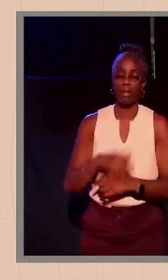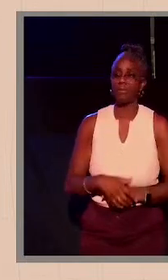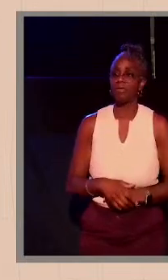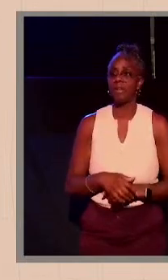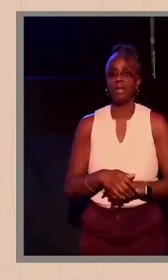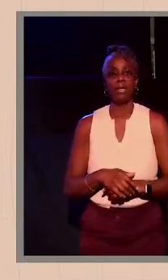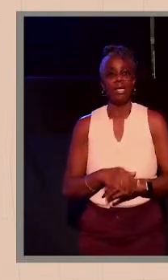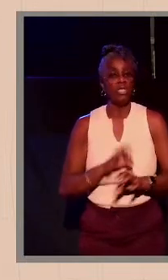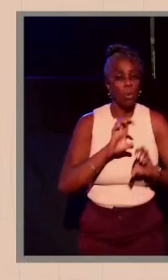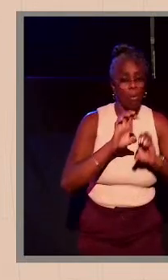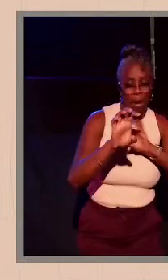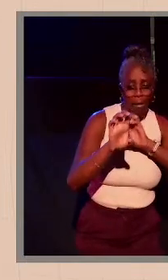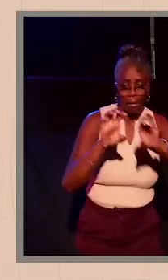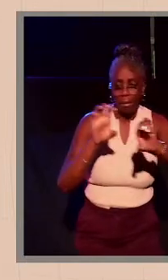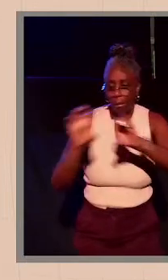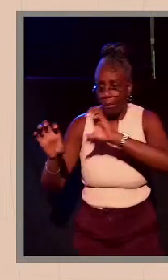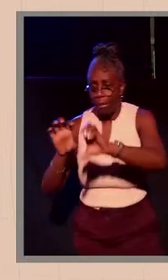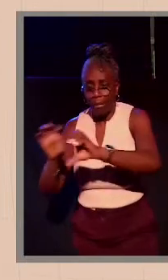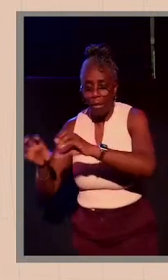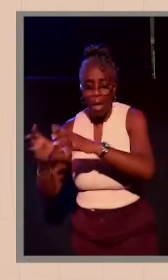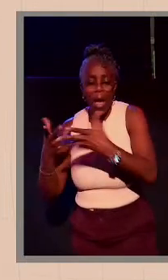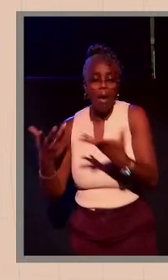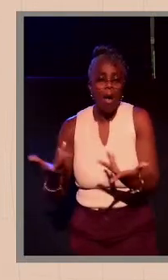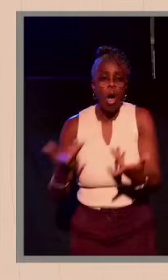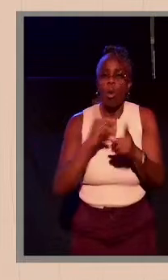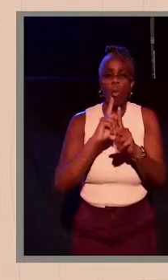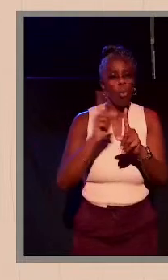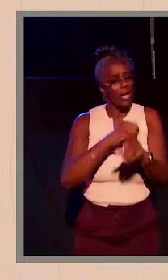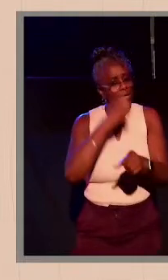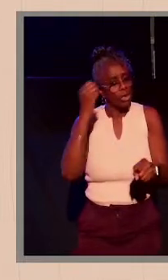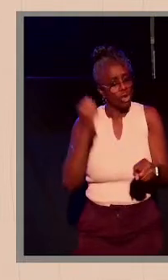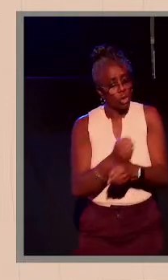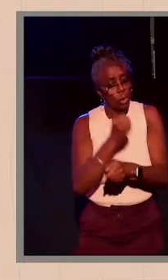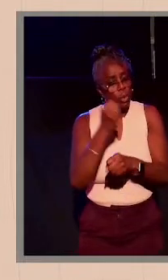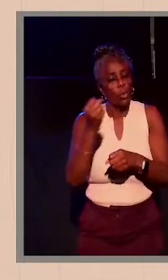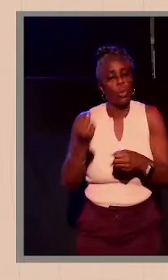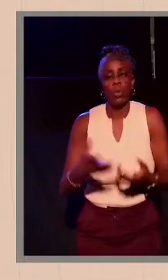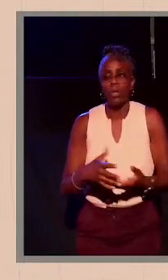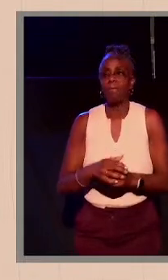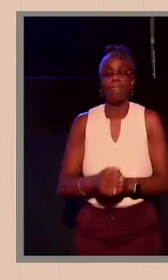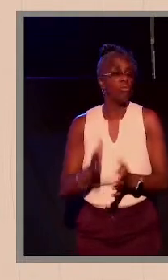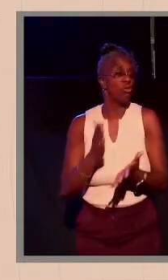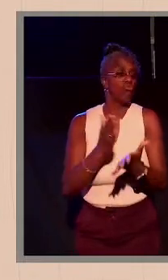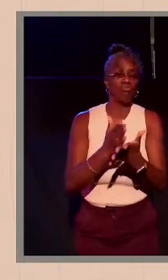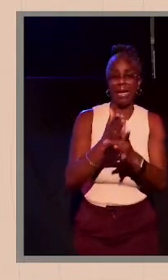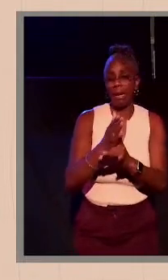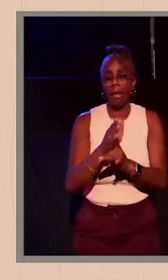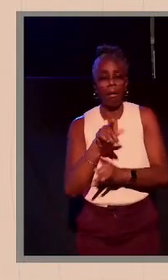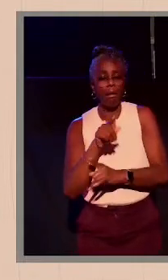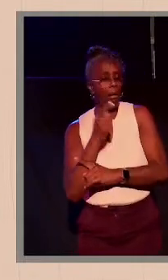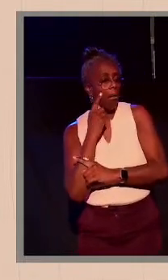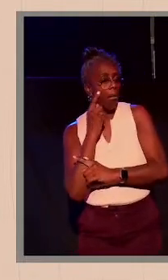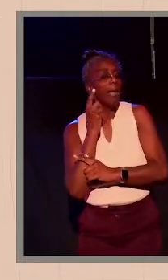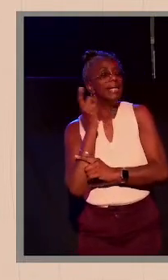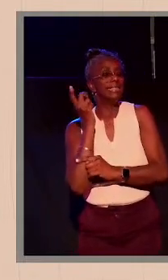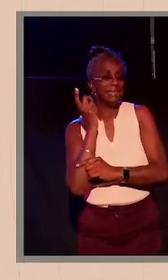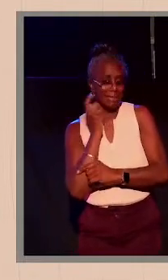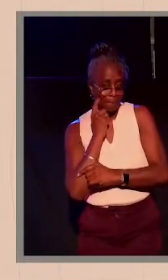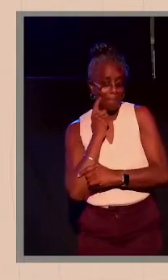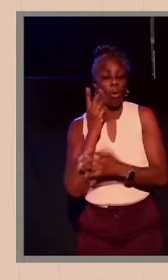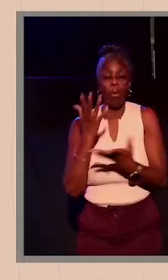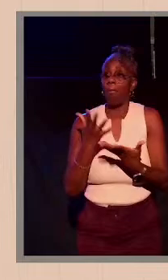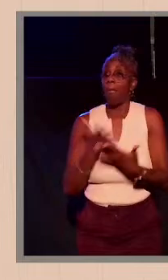set of plugins really in terms of what it can do. Certainly in its simplest modes. There's more advanced things you can do if you